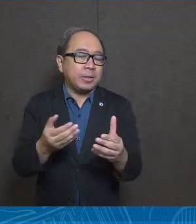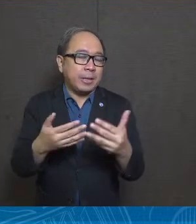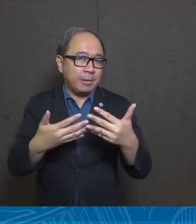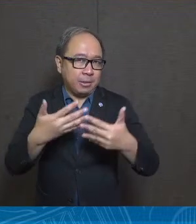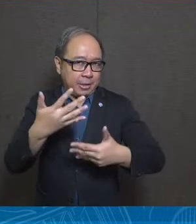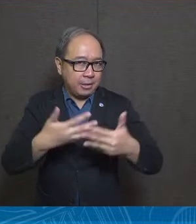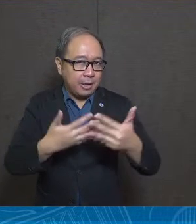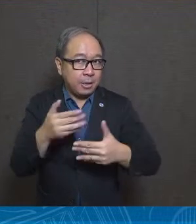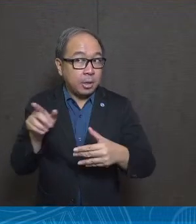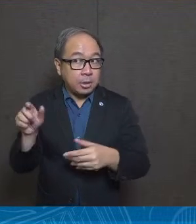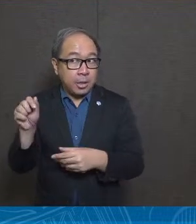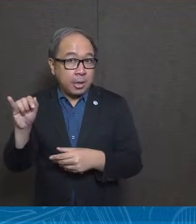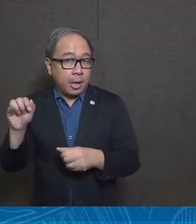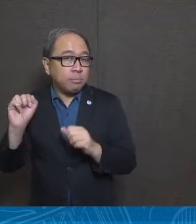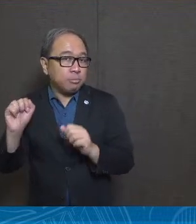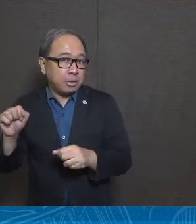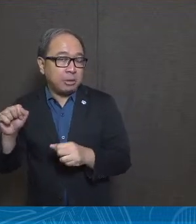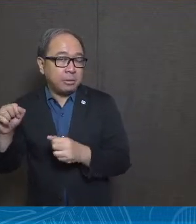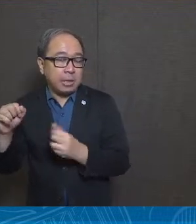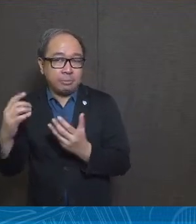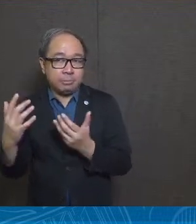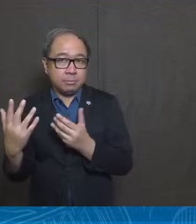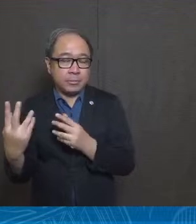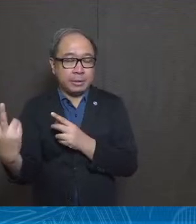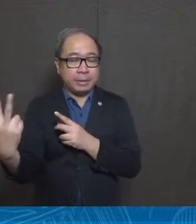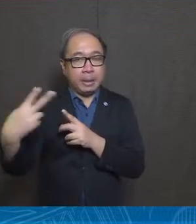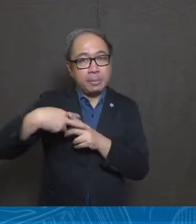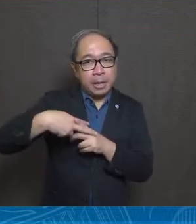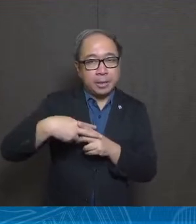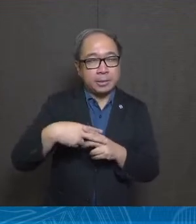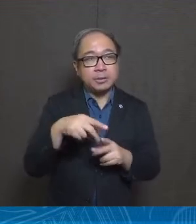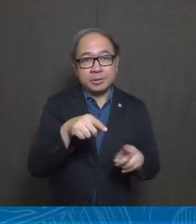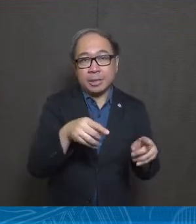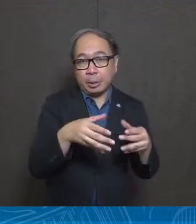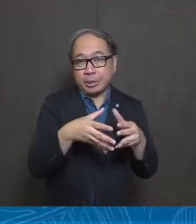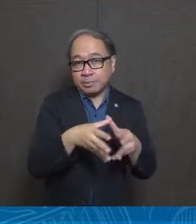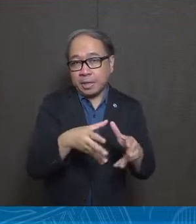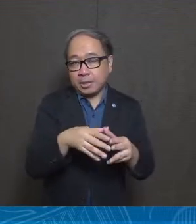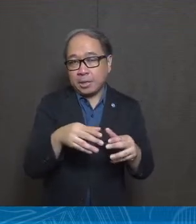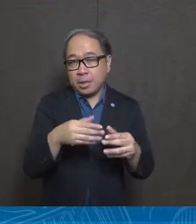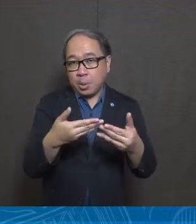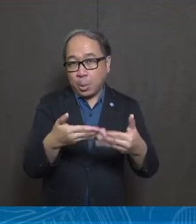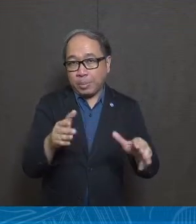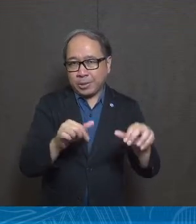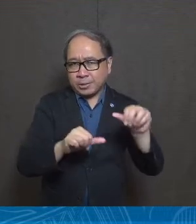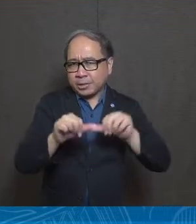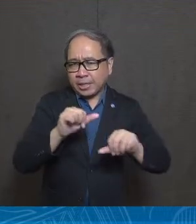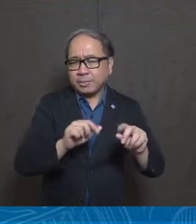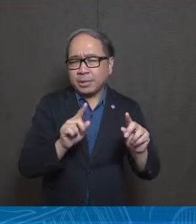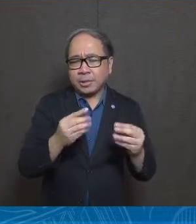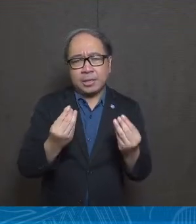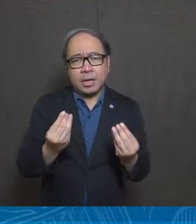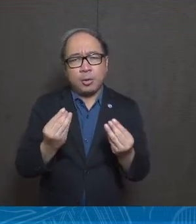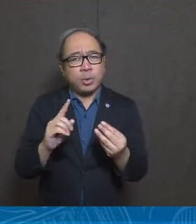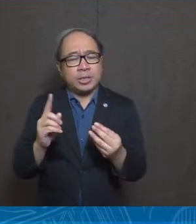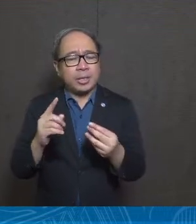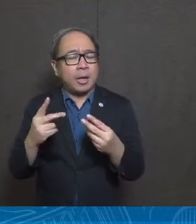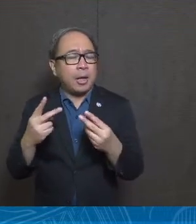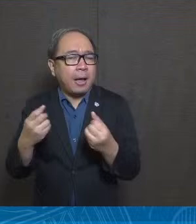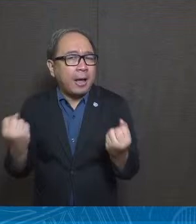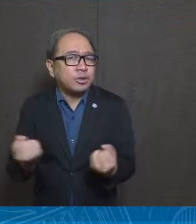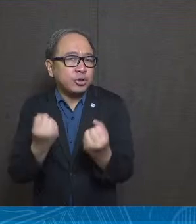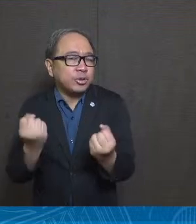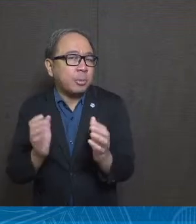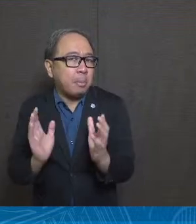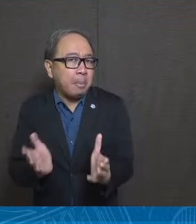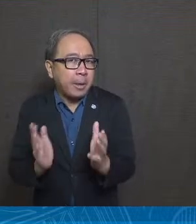AI? So you talk a lot about open science. Yes. So actually, first, before I answer, I